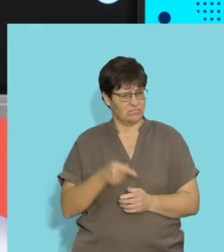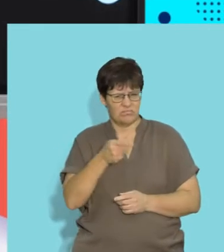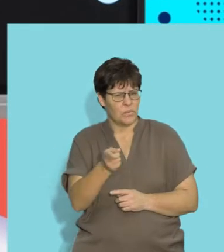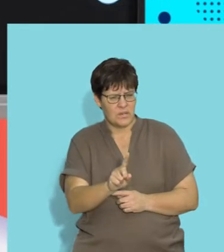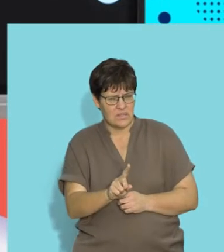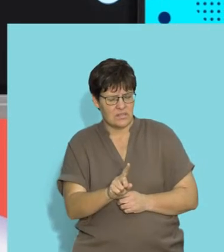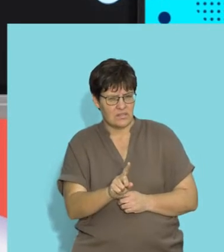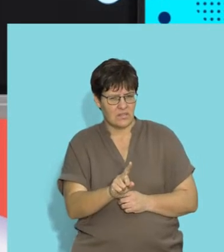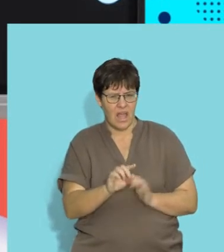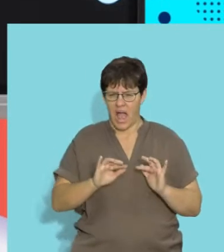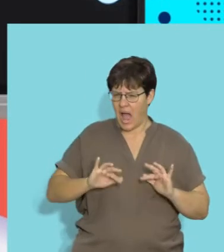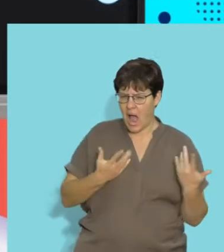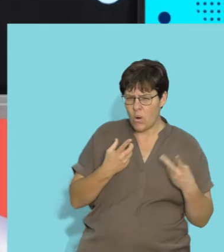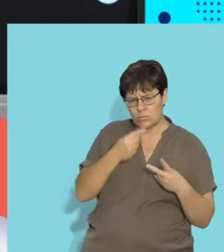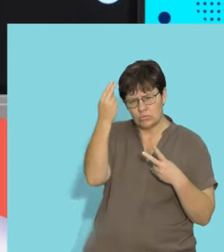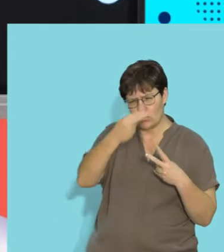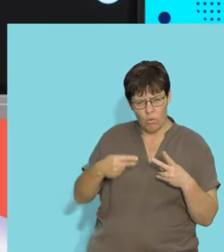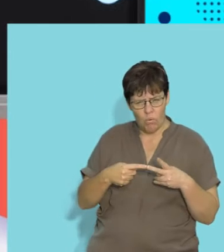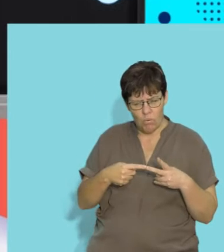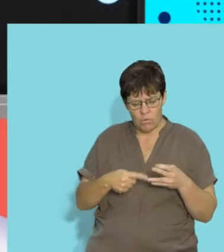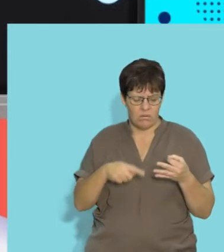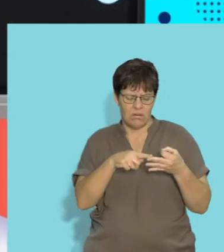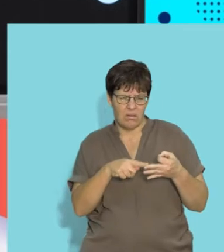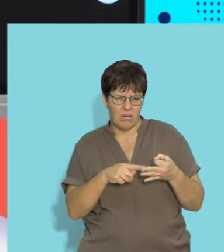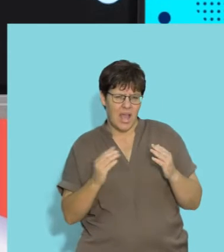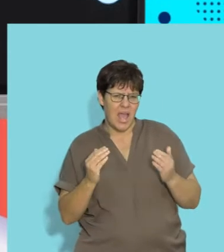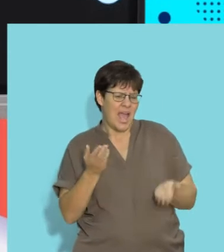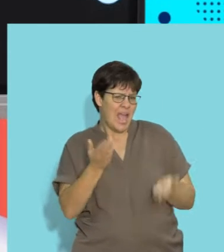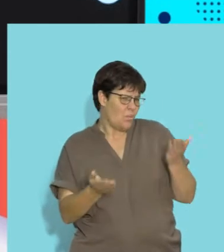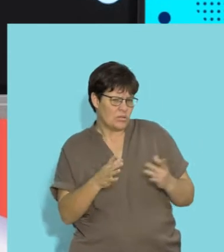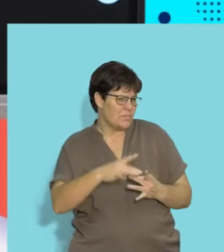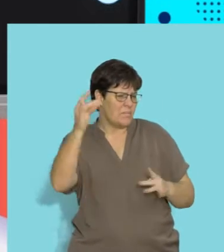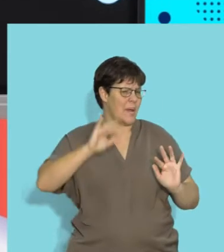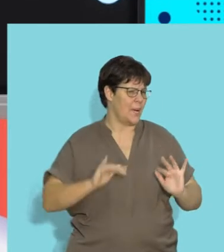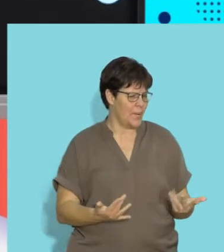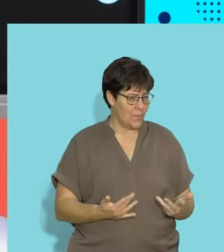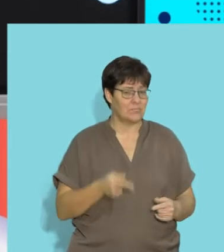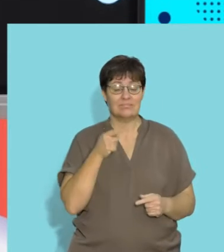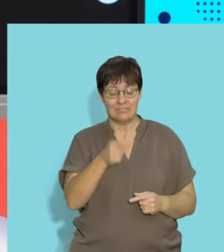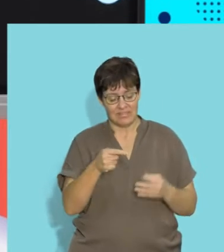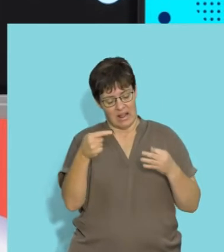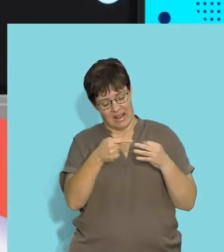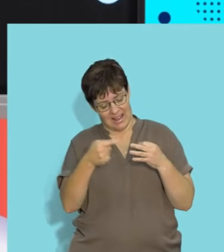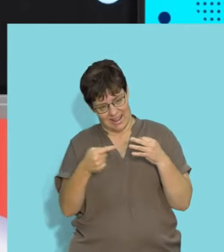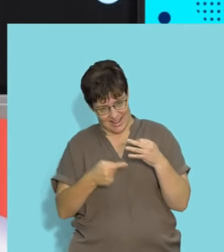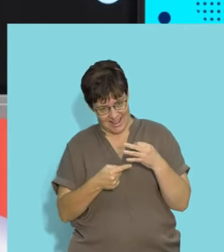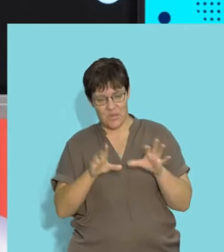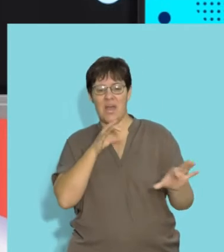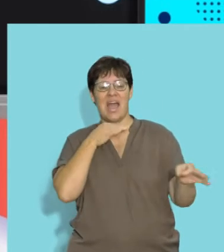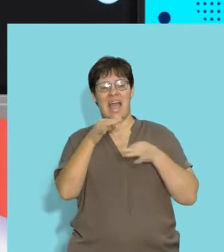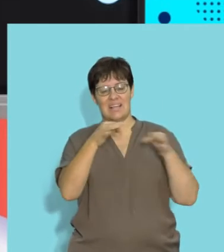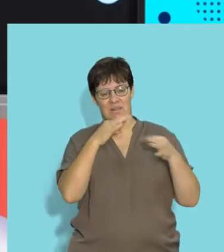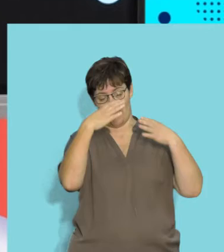they? How do we draw them? How do we find the equations for quadratic equations? Those are the things that we're going to try